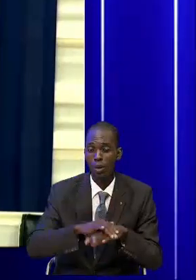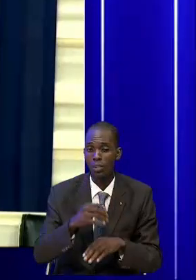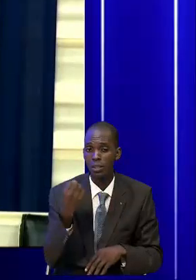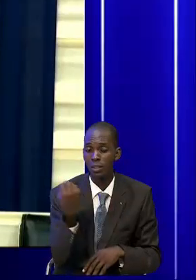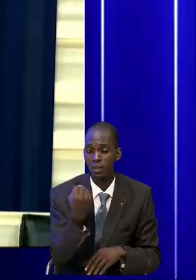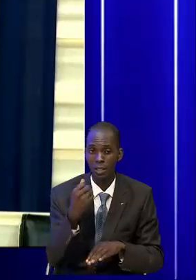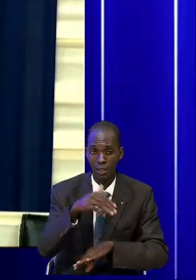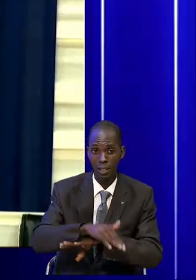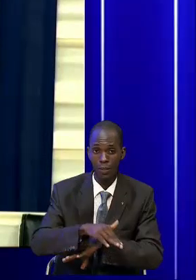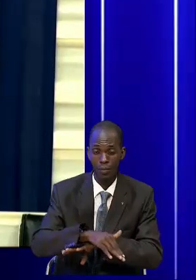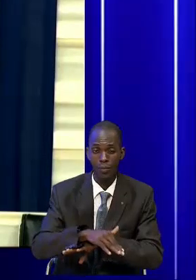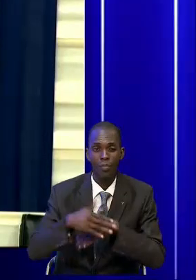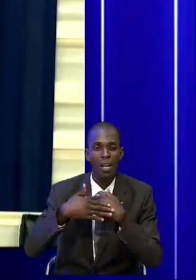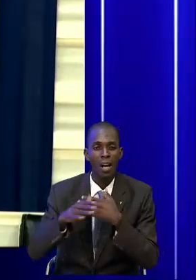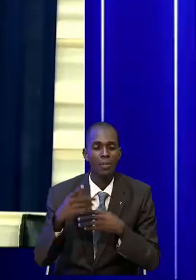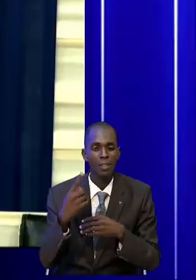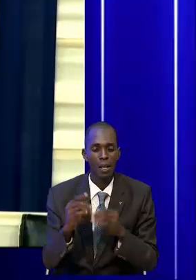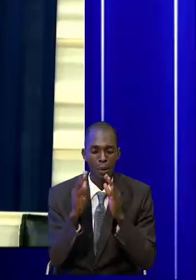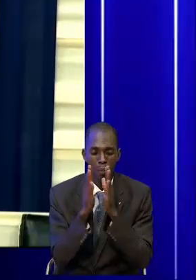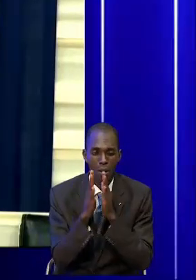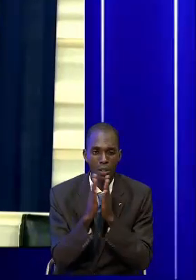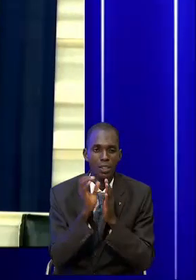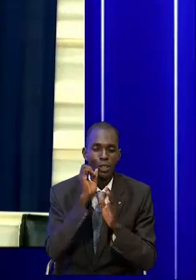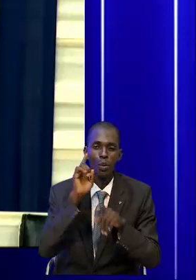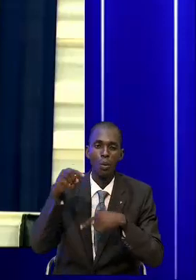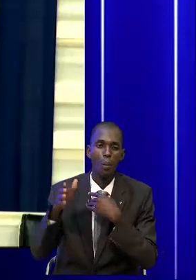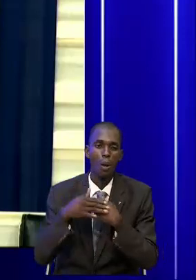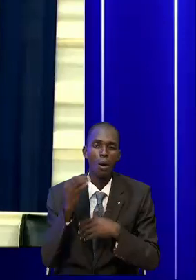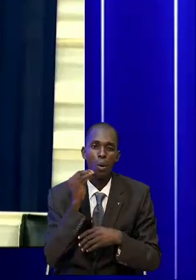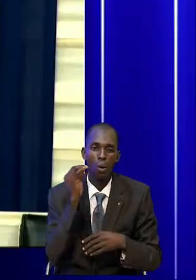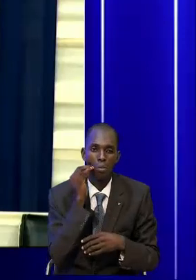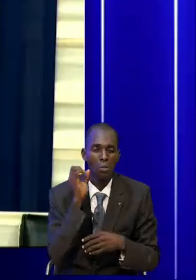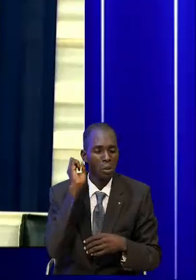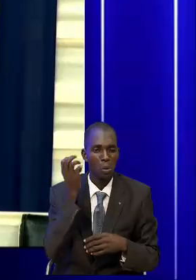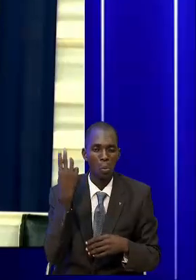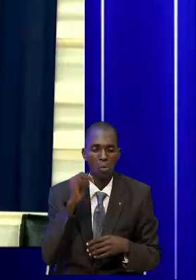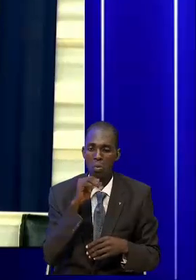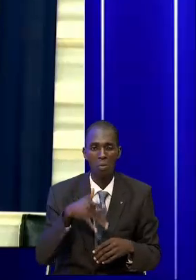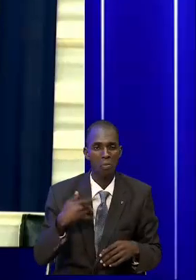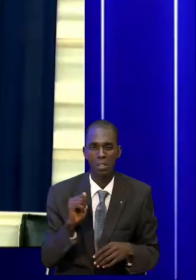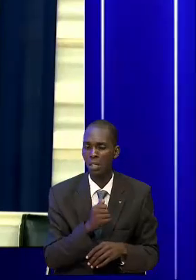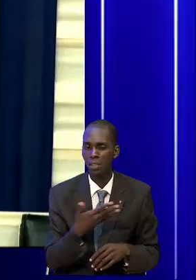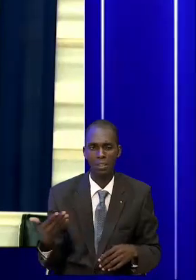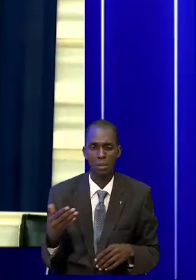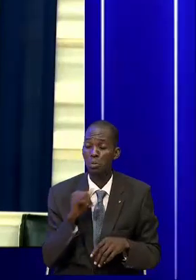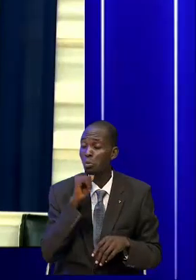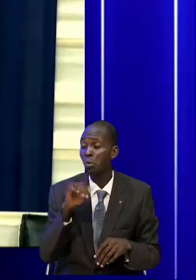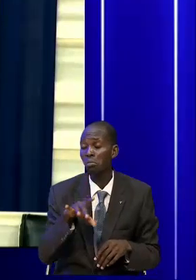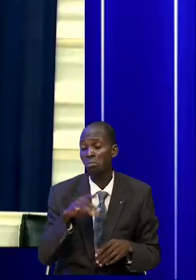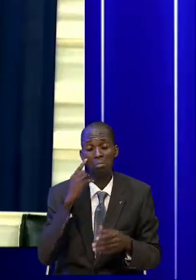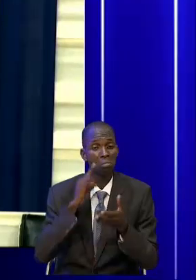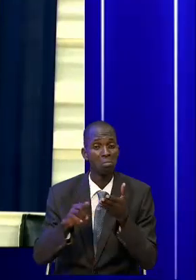when my Father in the Lord was praying on Saturday night, after the prayer, I go